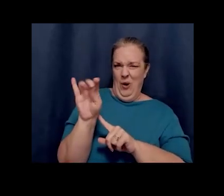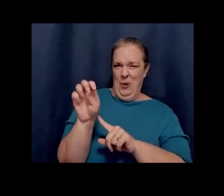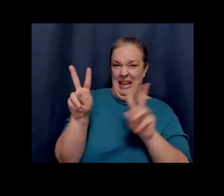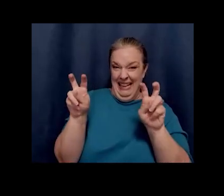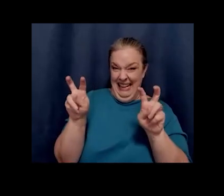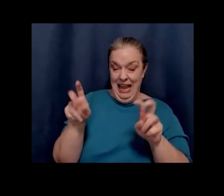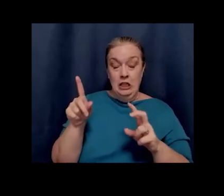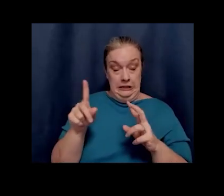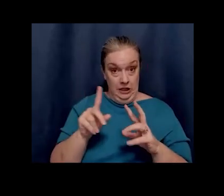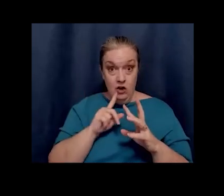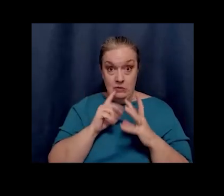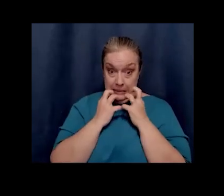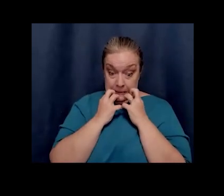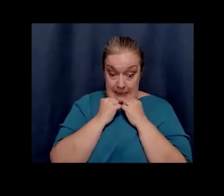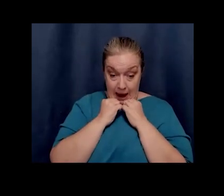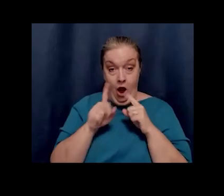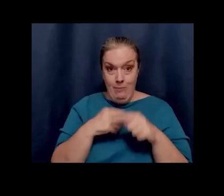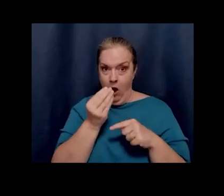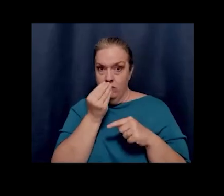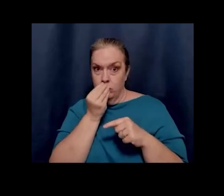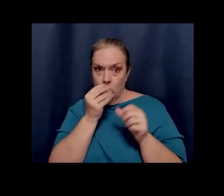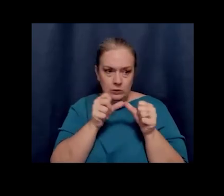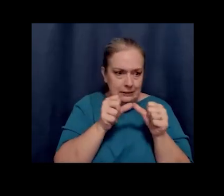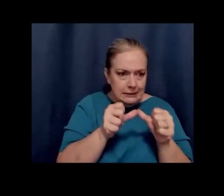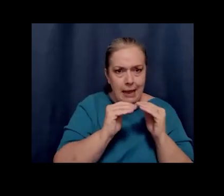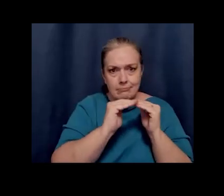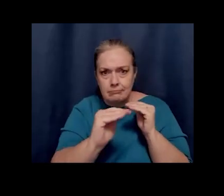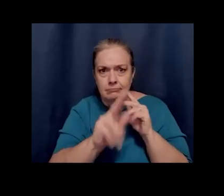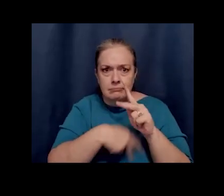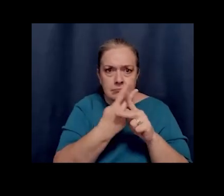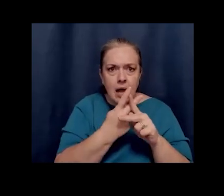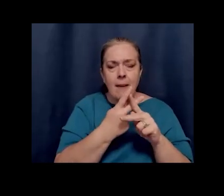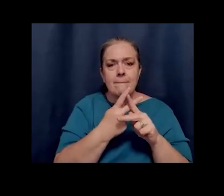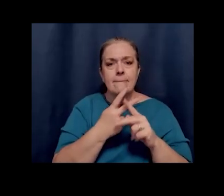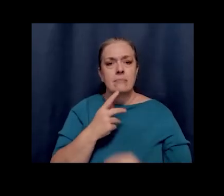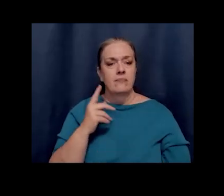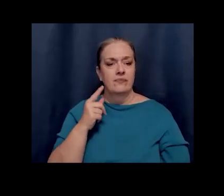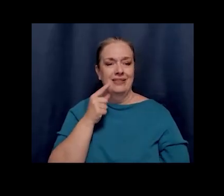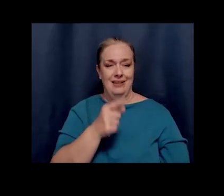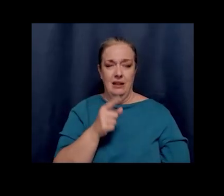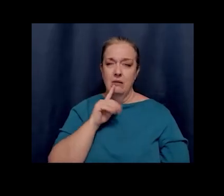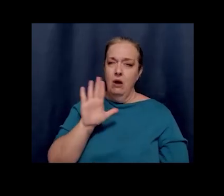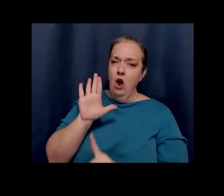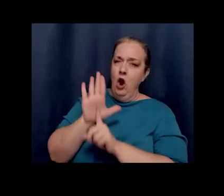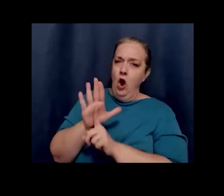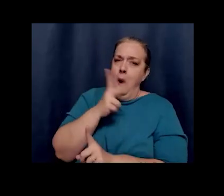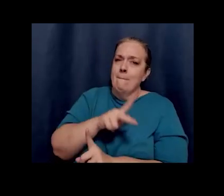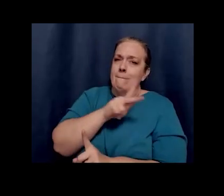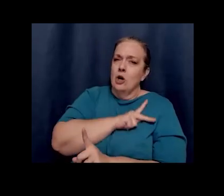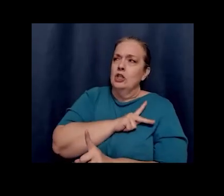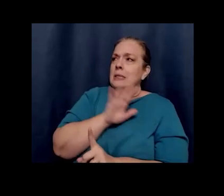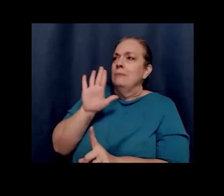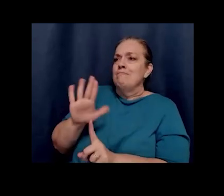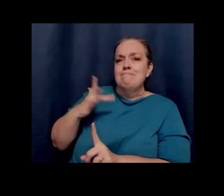cared deeply about food sustainability practices. And these are the types of personal, idiosyncratic,